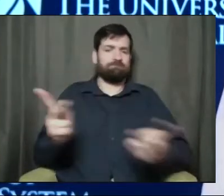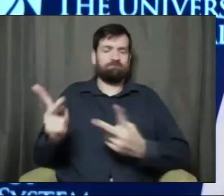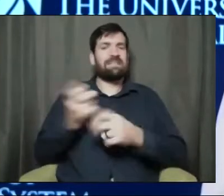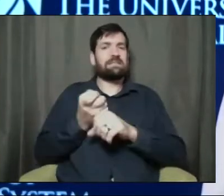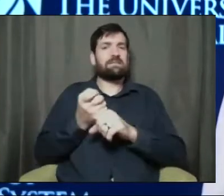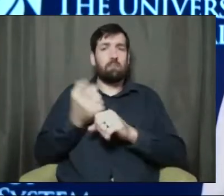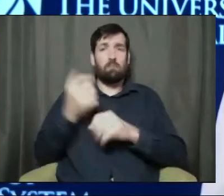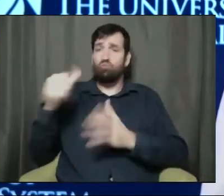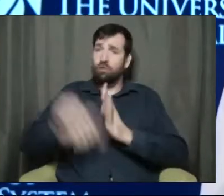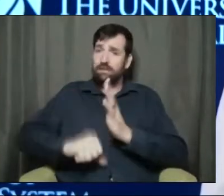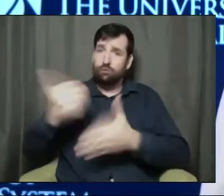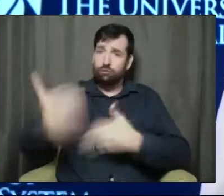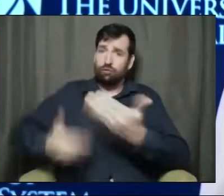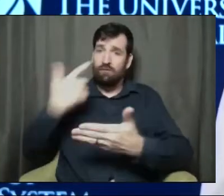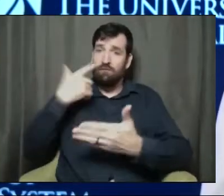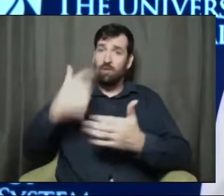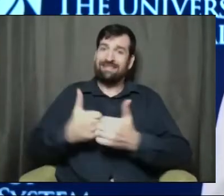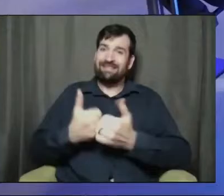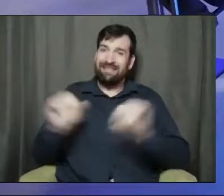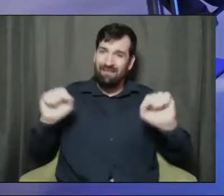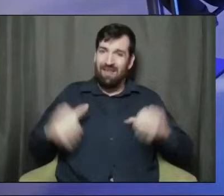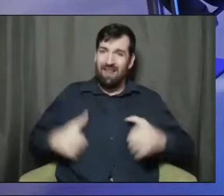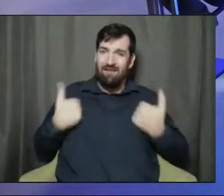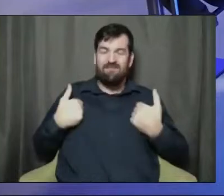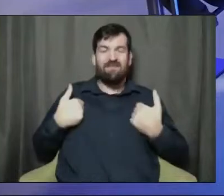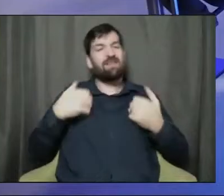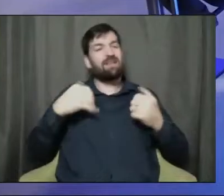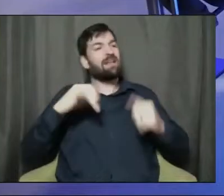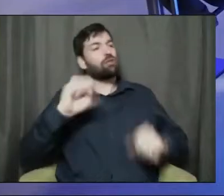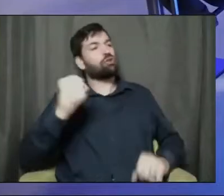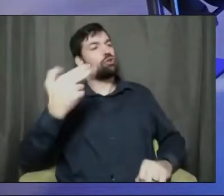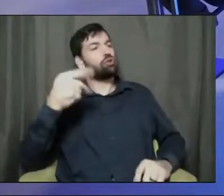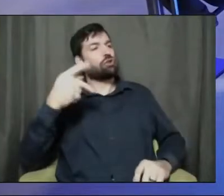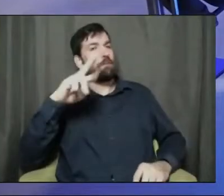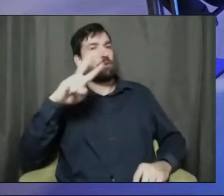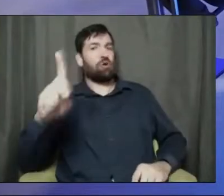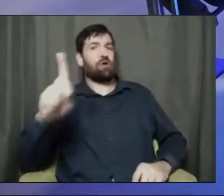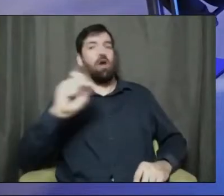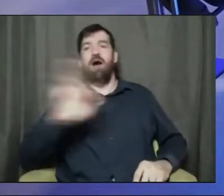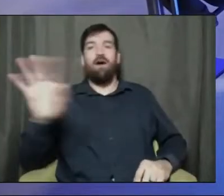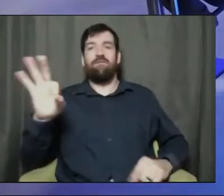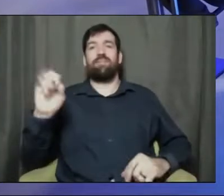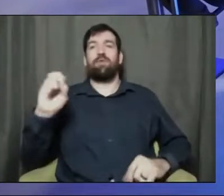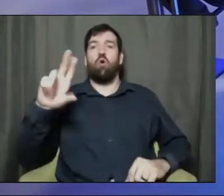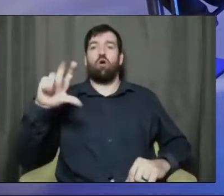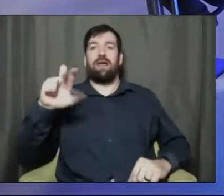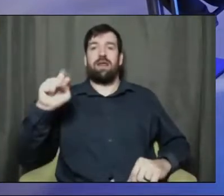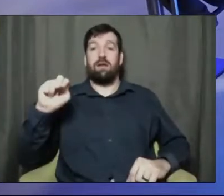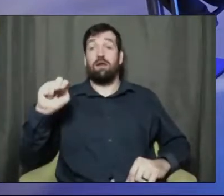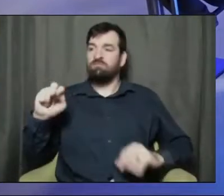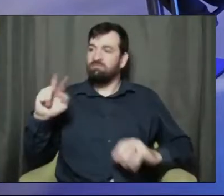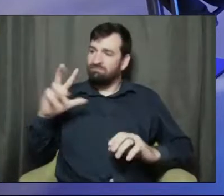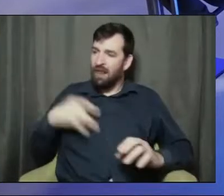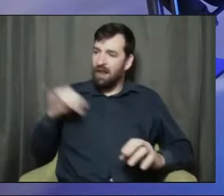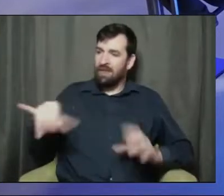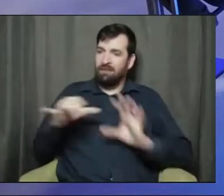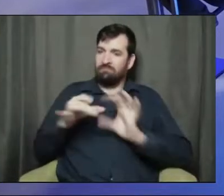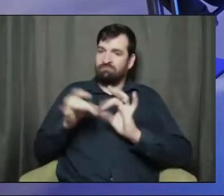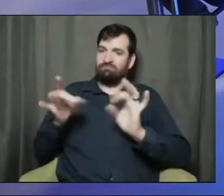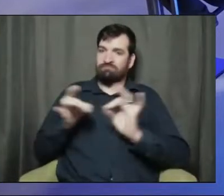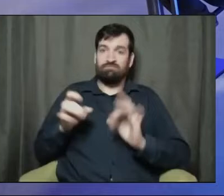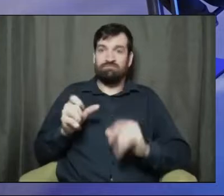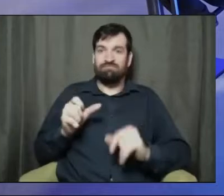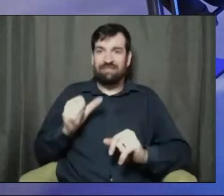a steward of the organ. And I love that. Are you a good shepherd of the organ? I like putting it in those terms. It's not a free-for-all. Somebody